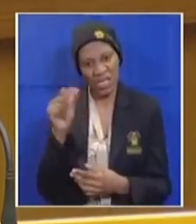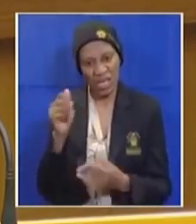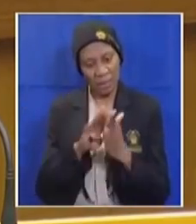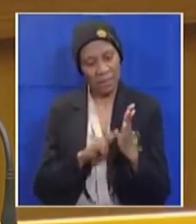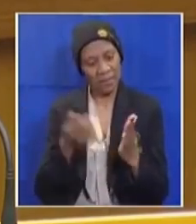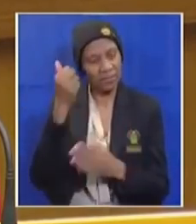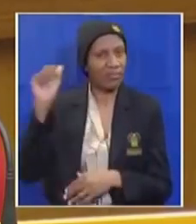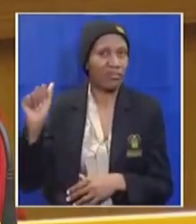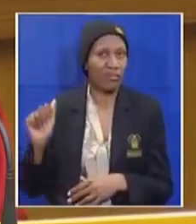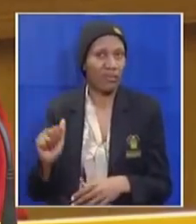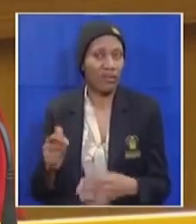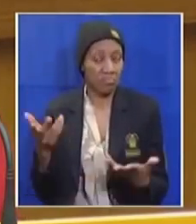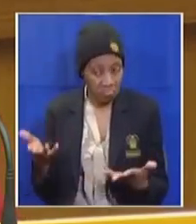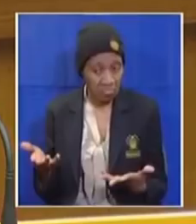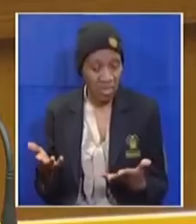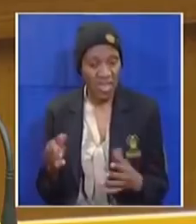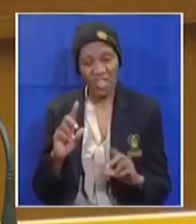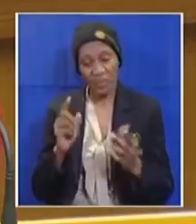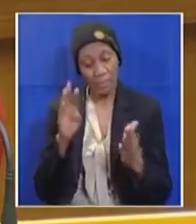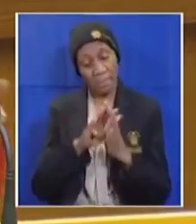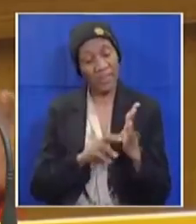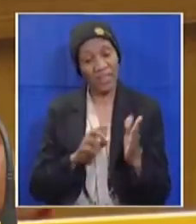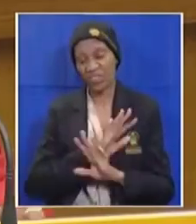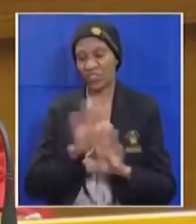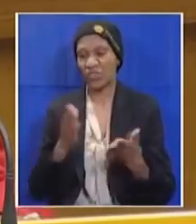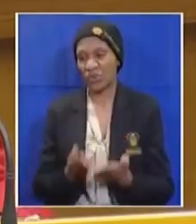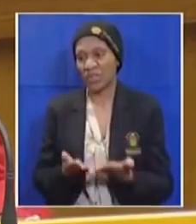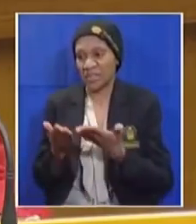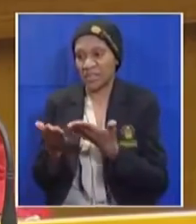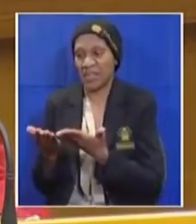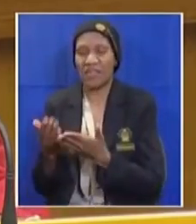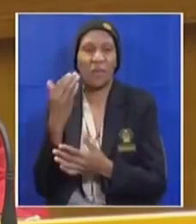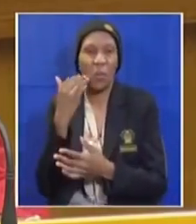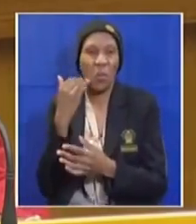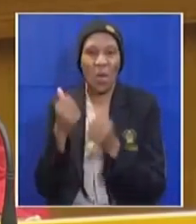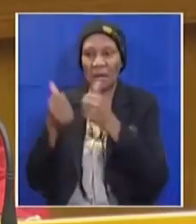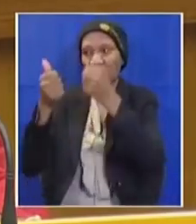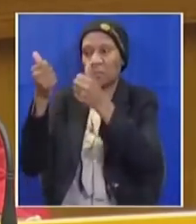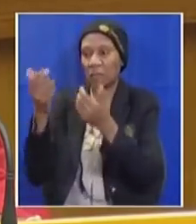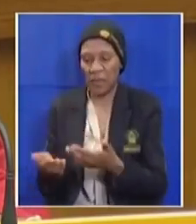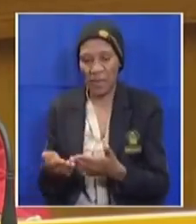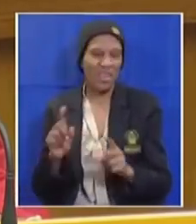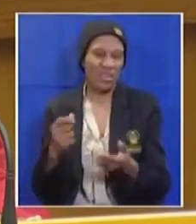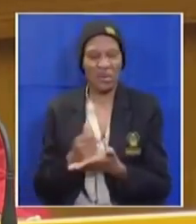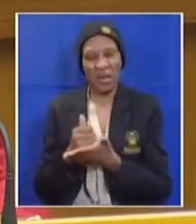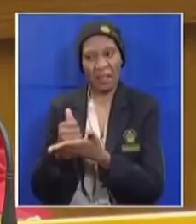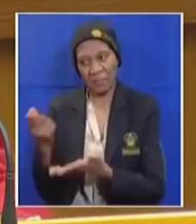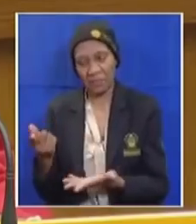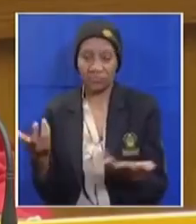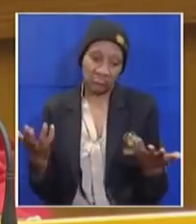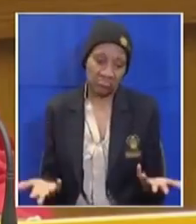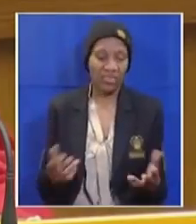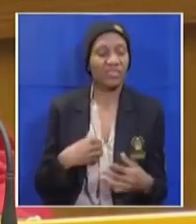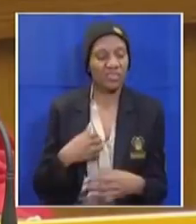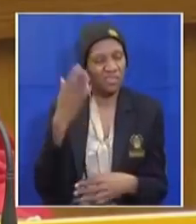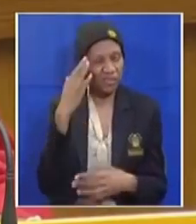not serve the interest of white supremacy and white interest. It won't serve them. So it's obvious that